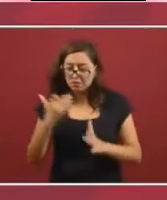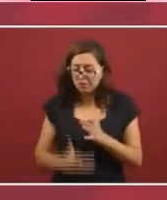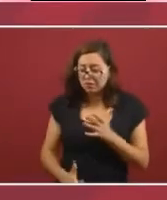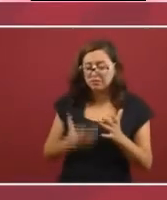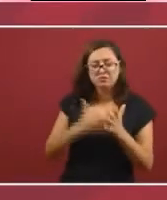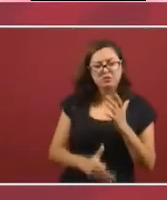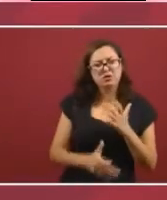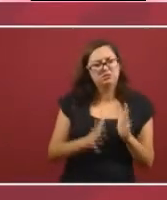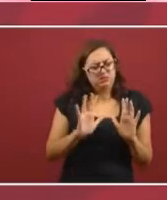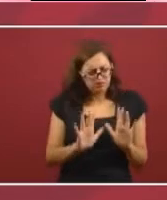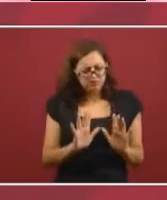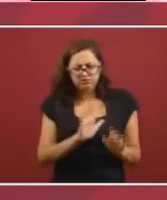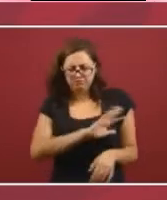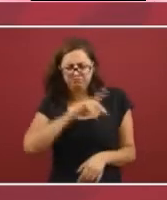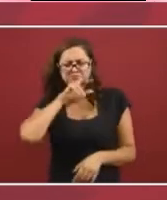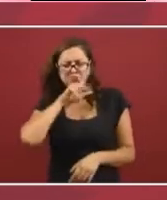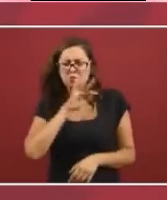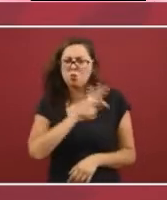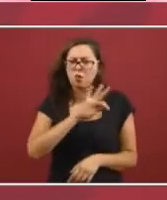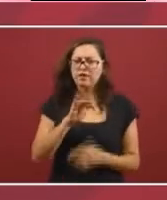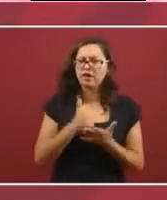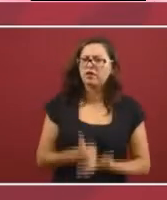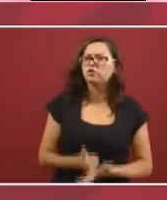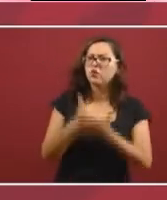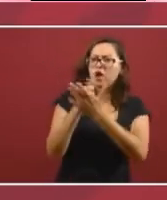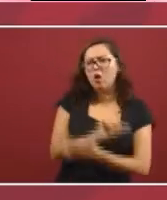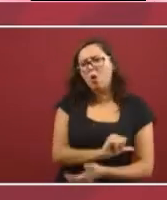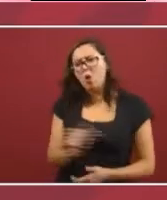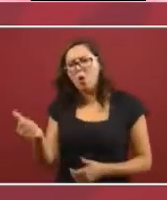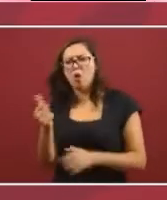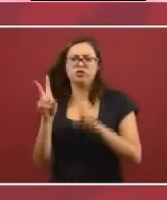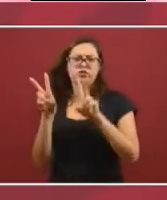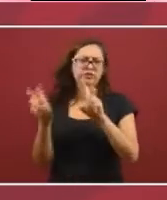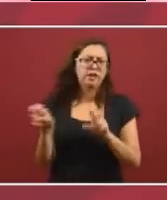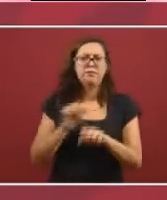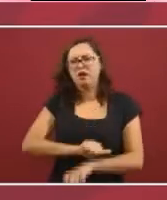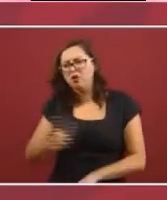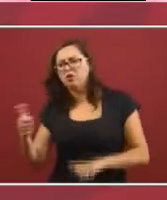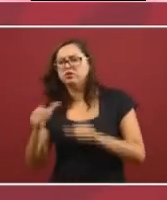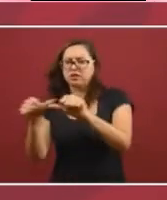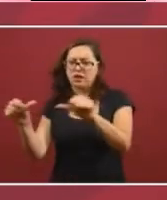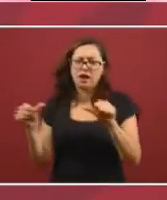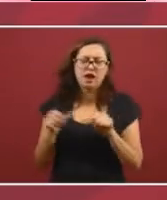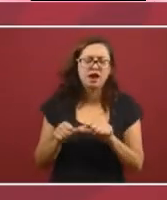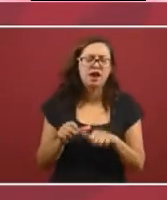in the exam, there's questions. There are those that